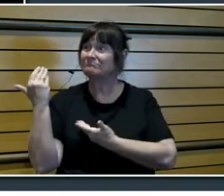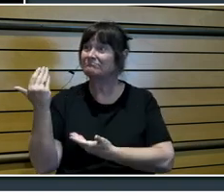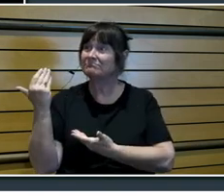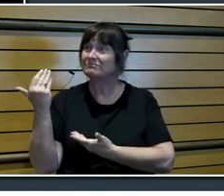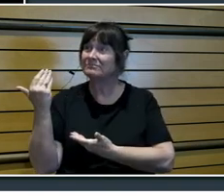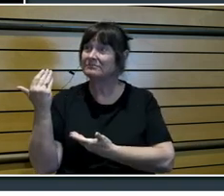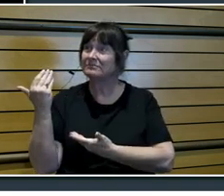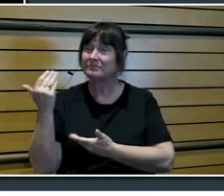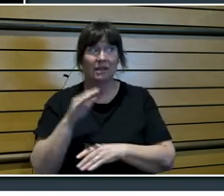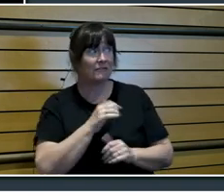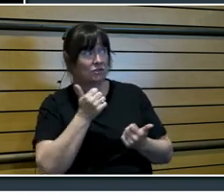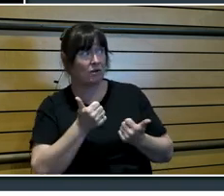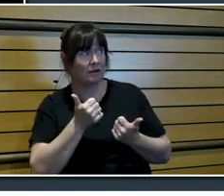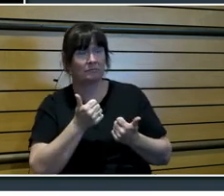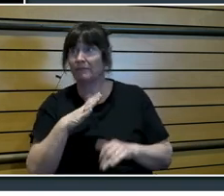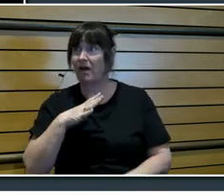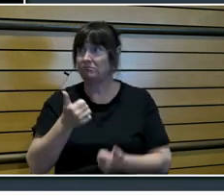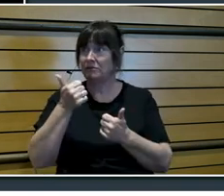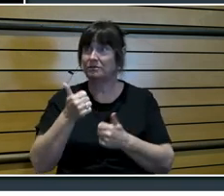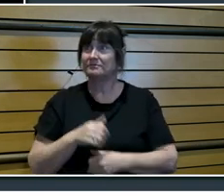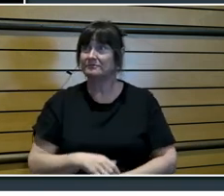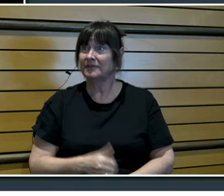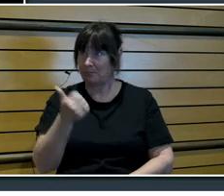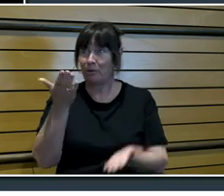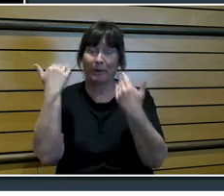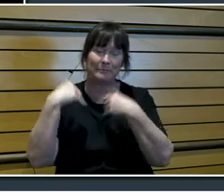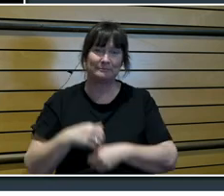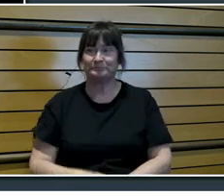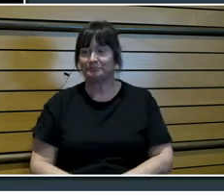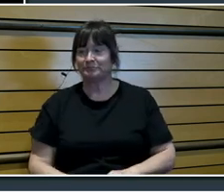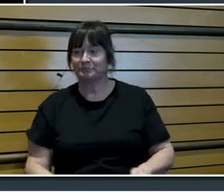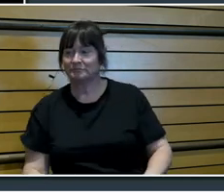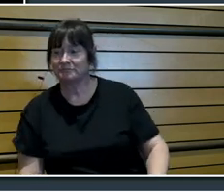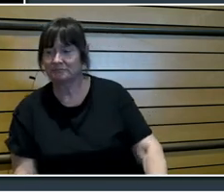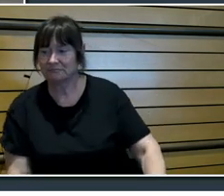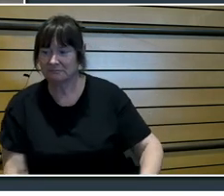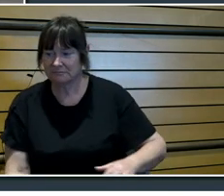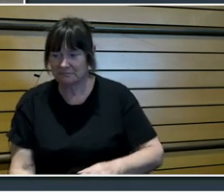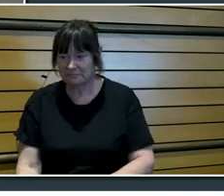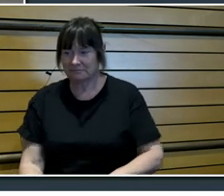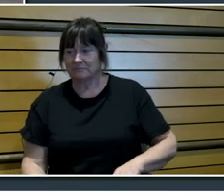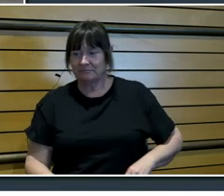we'd... Yeah, no, absolutely. We'll welcome you up. Thank you.